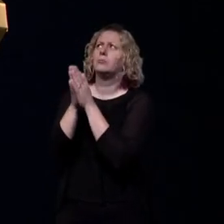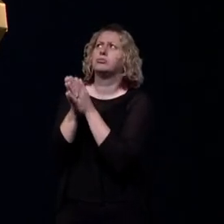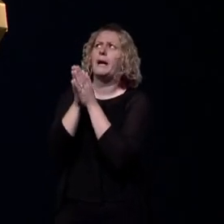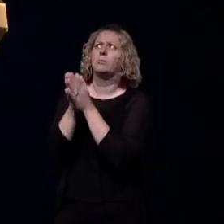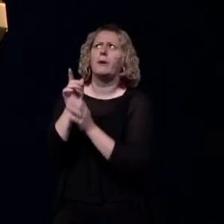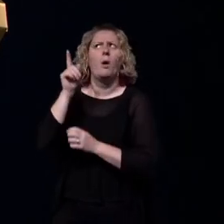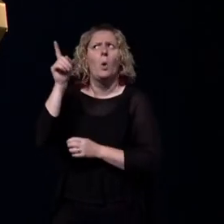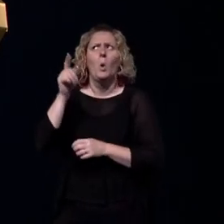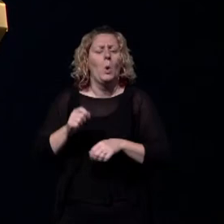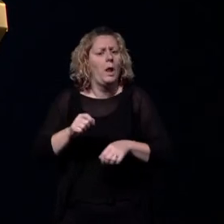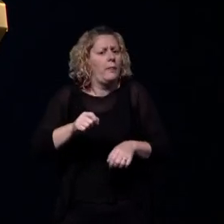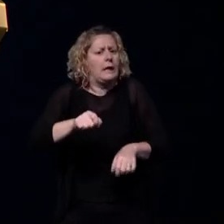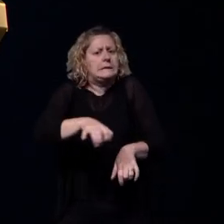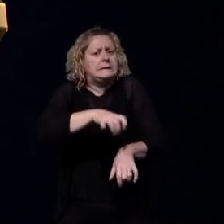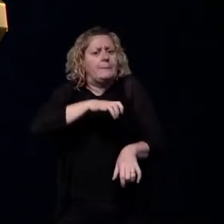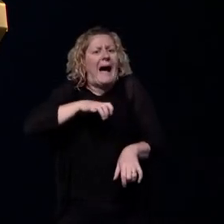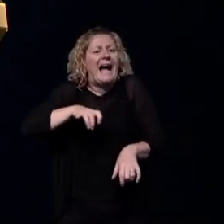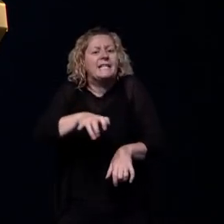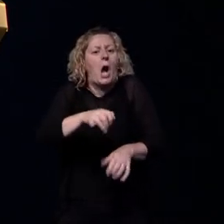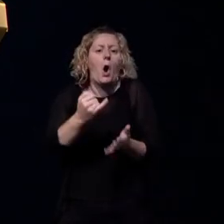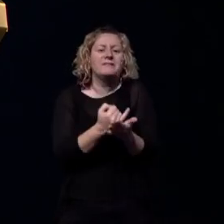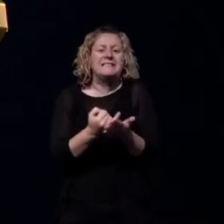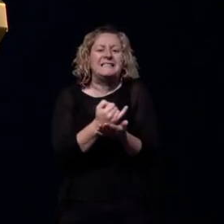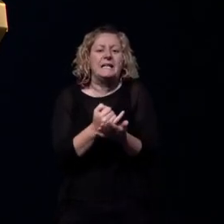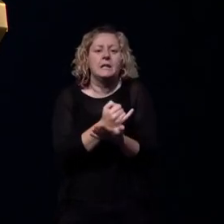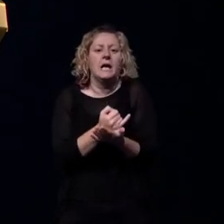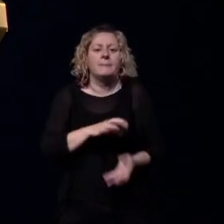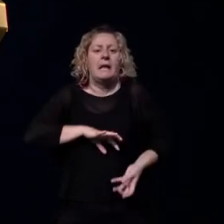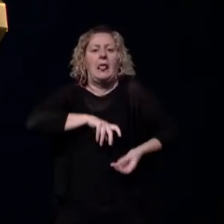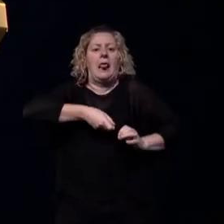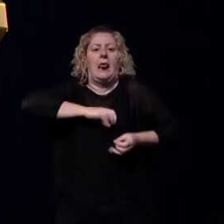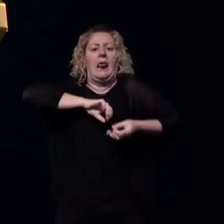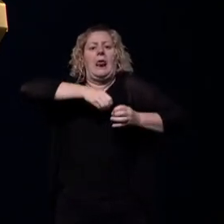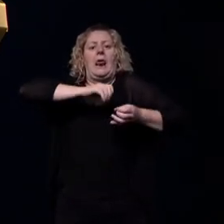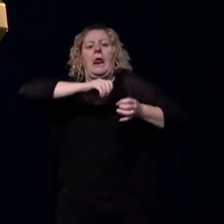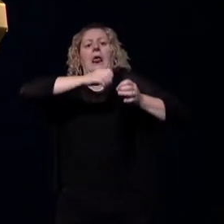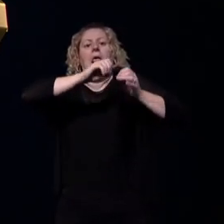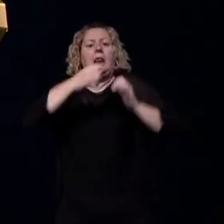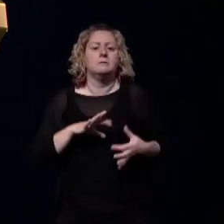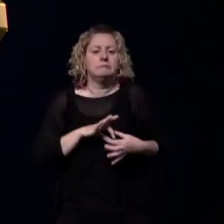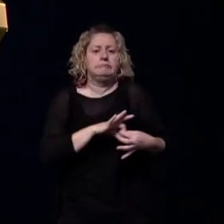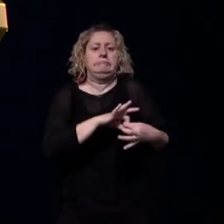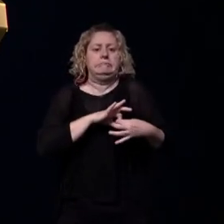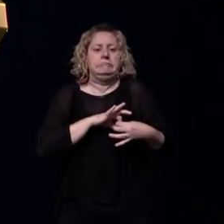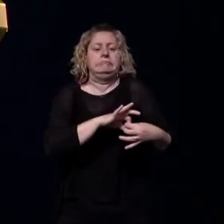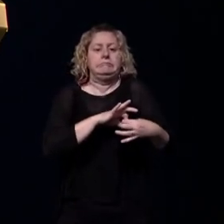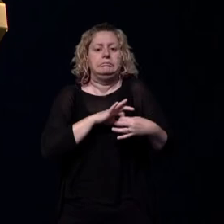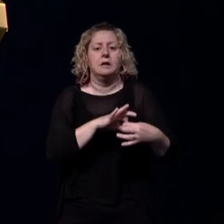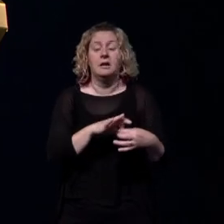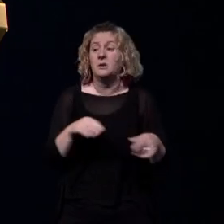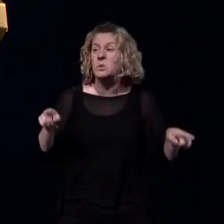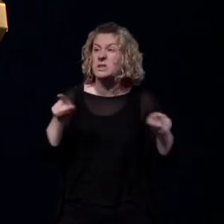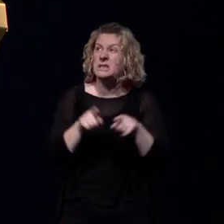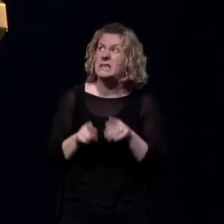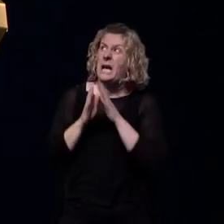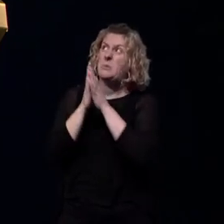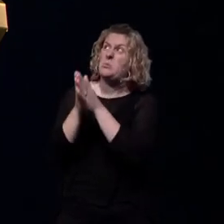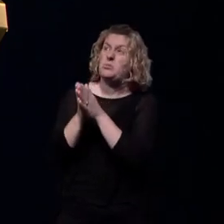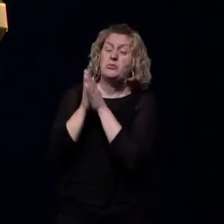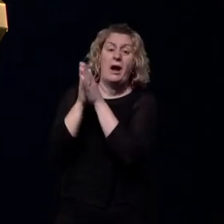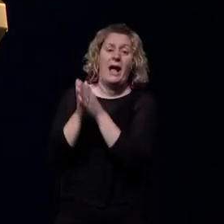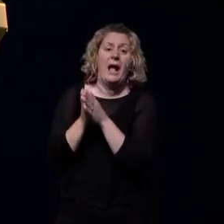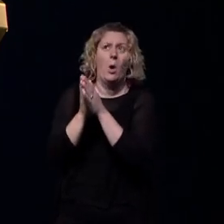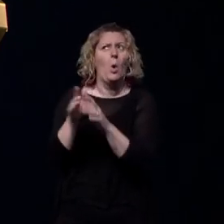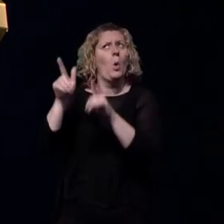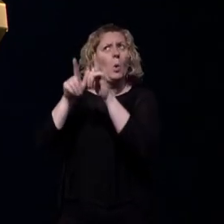weaving its web, weaving its web." And each week he'd pray the same prayer. Lord, the old spider of sin has